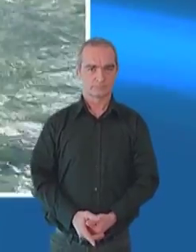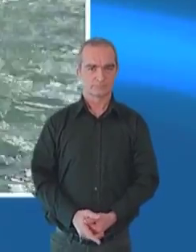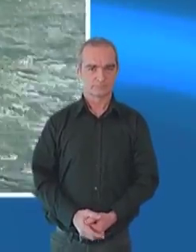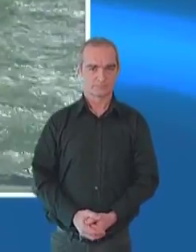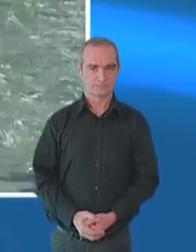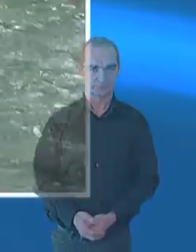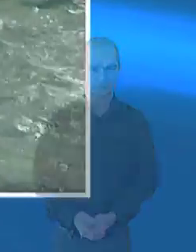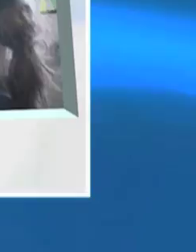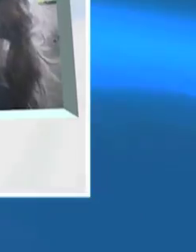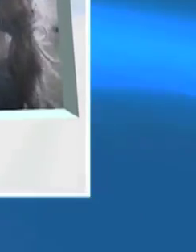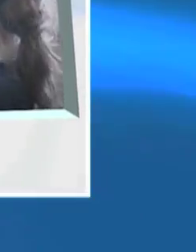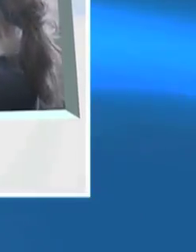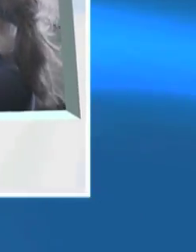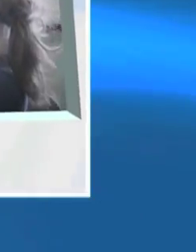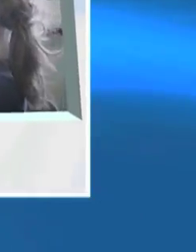each year.